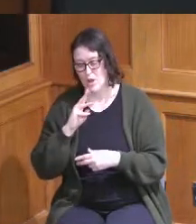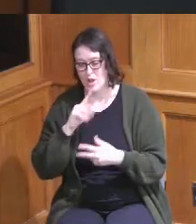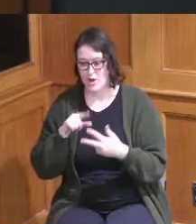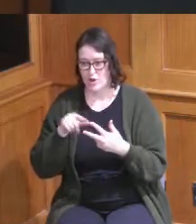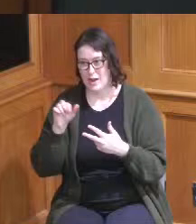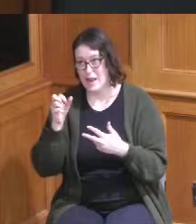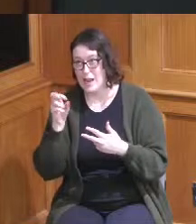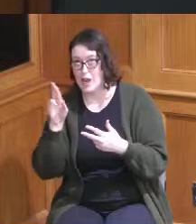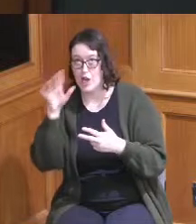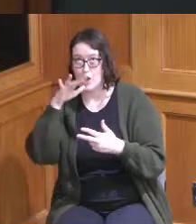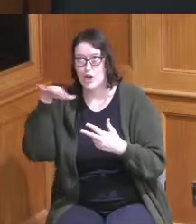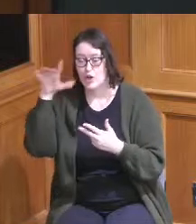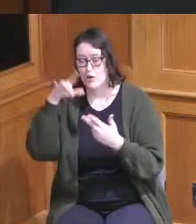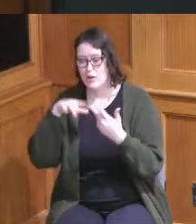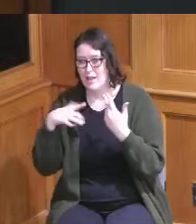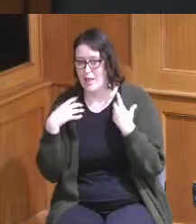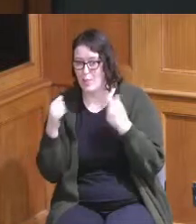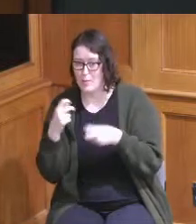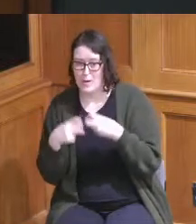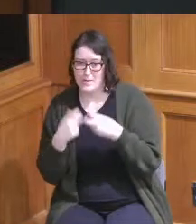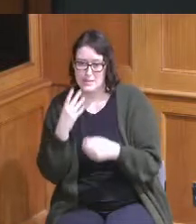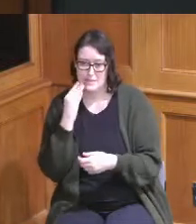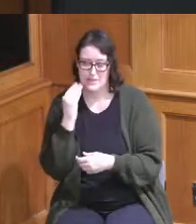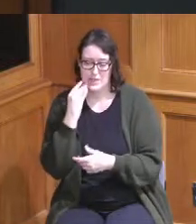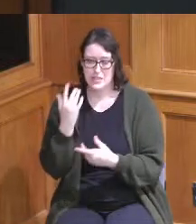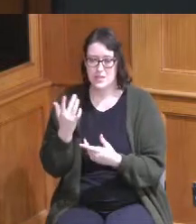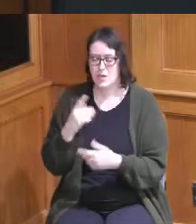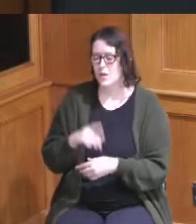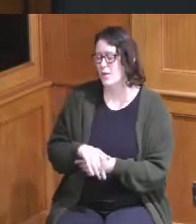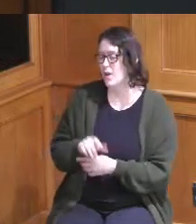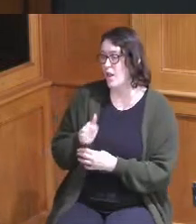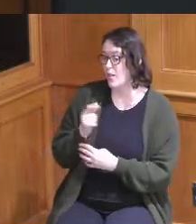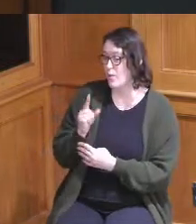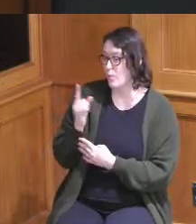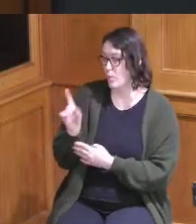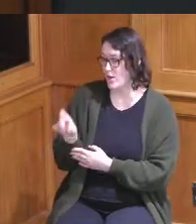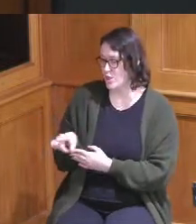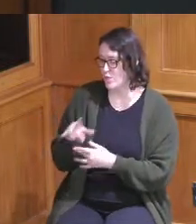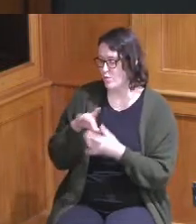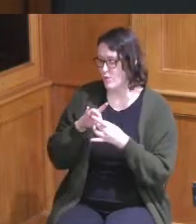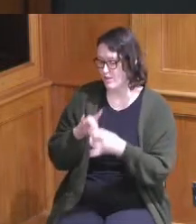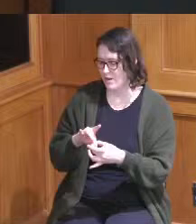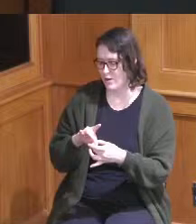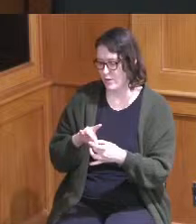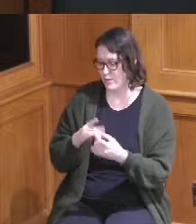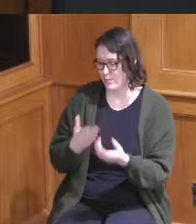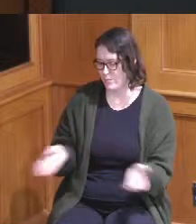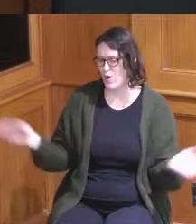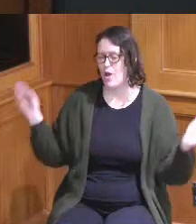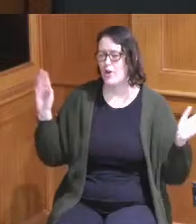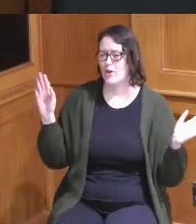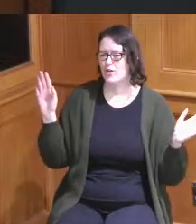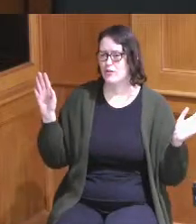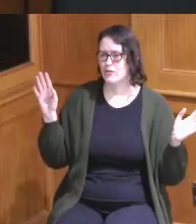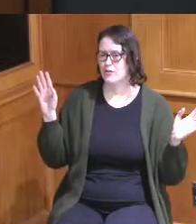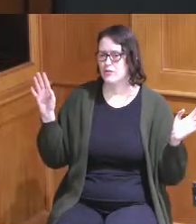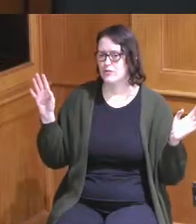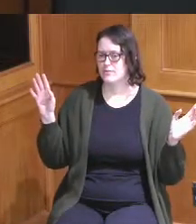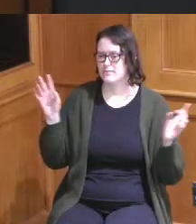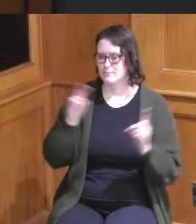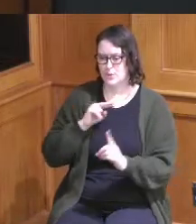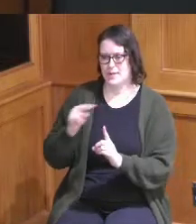some health conditions if they have them. But I've got one question related to the kind of a broader view of this.